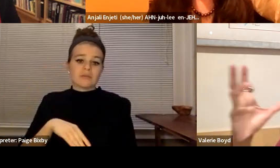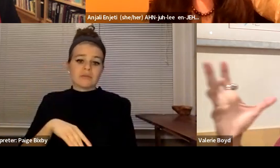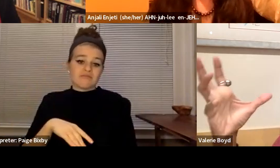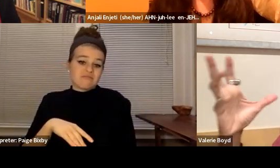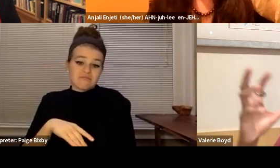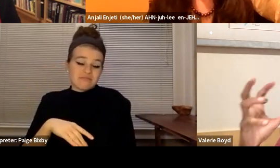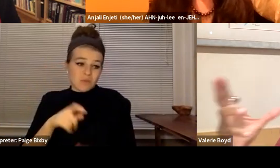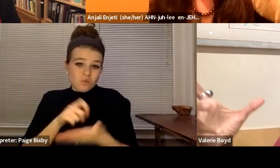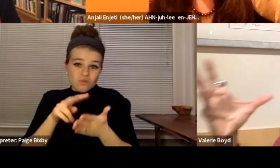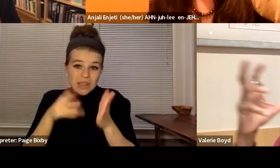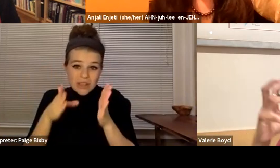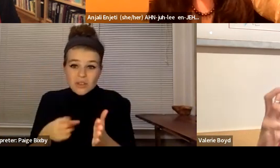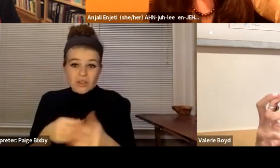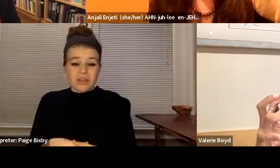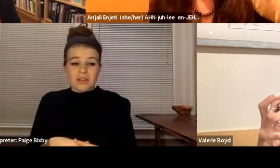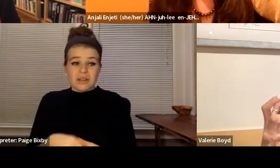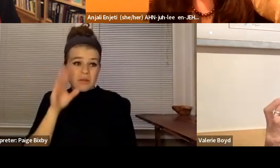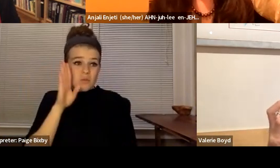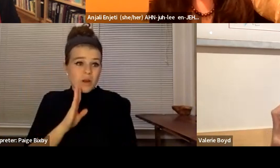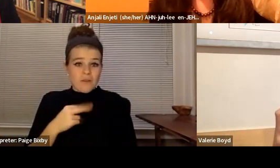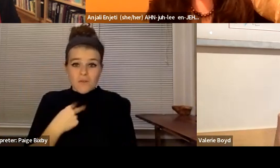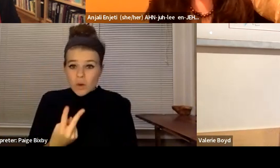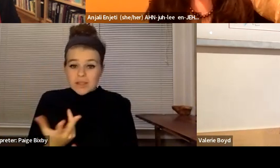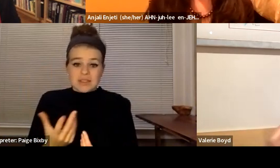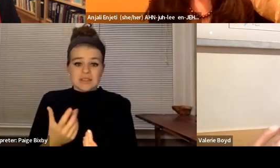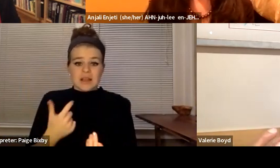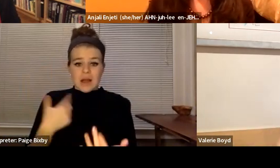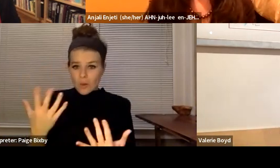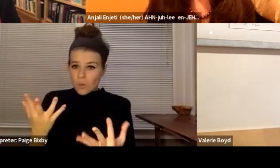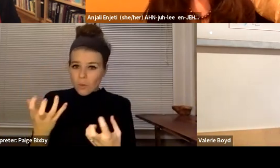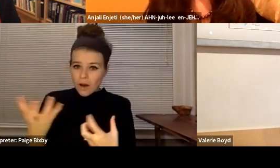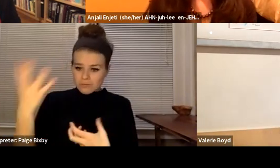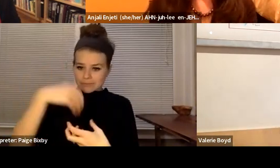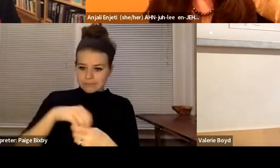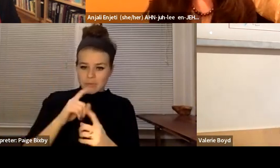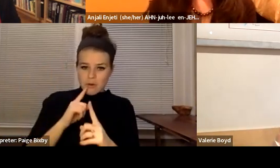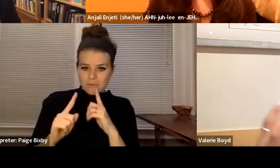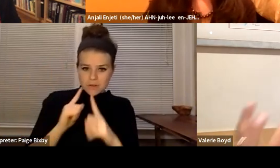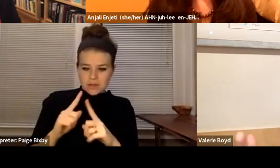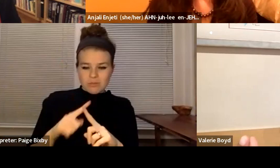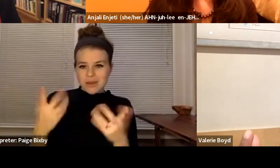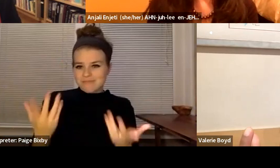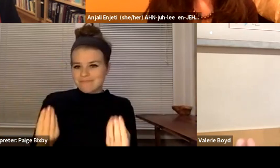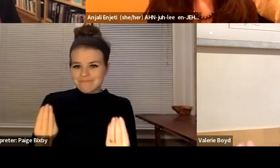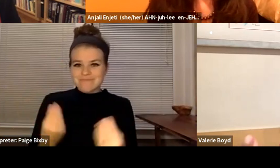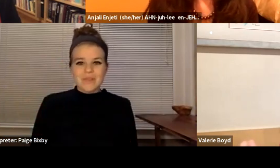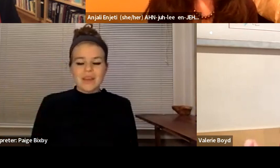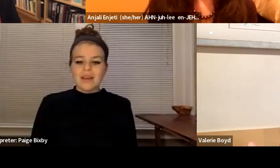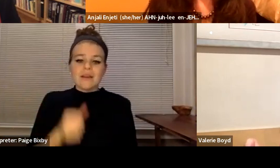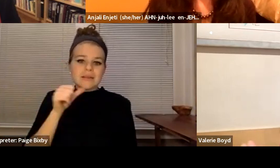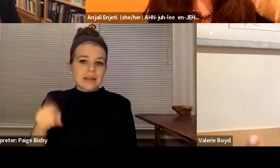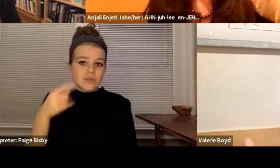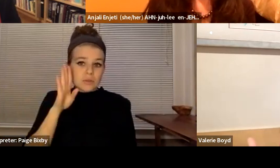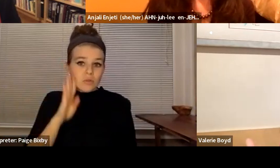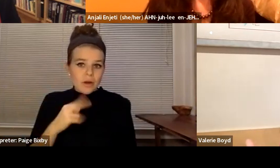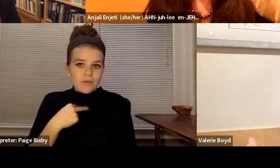the Brown writer, the Brown voices that I wanted to be in conversation with. And not just Brown voices, though